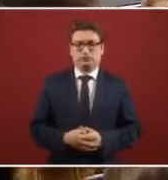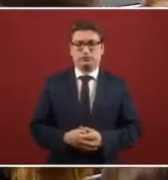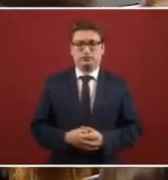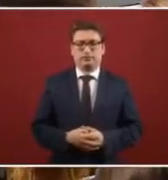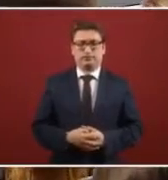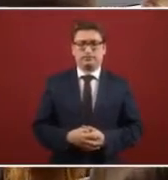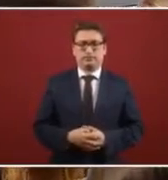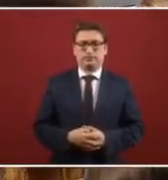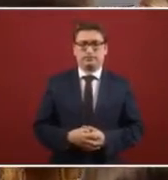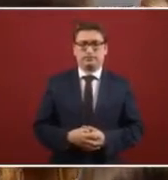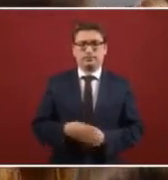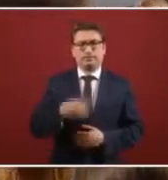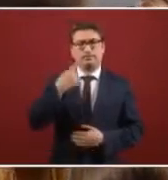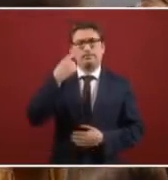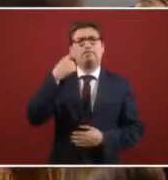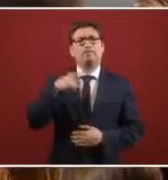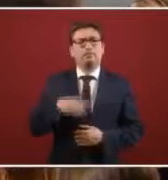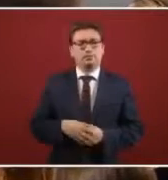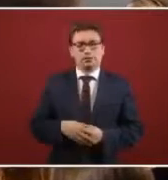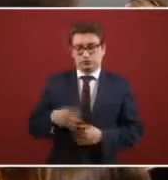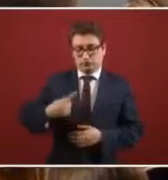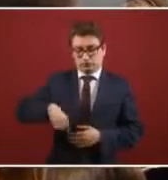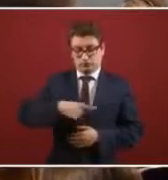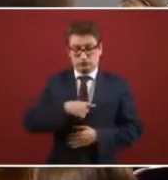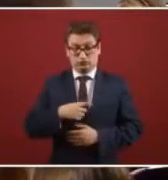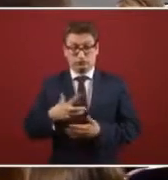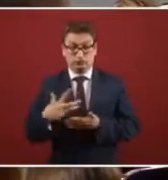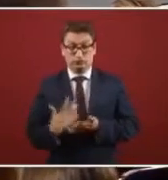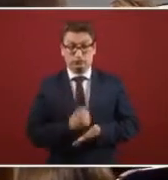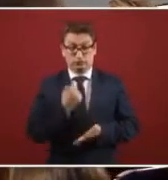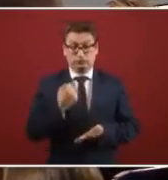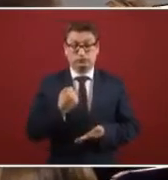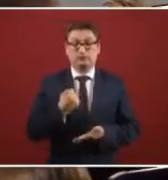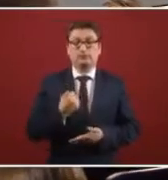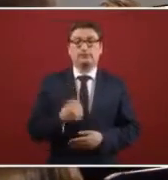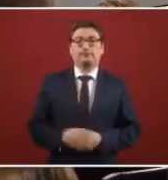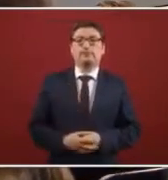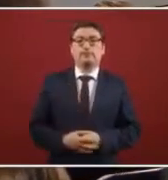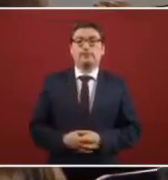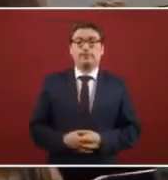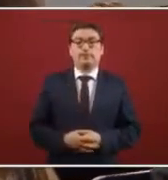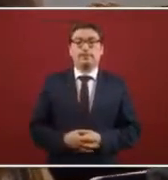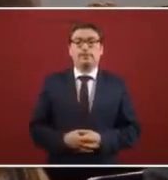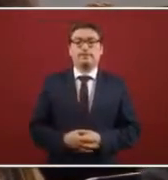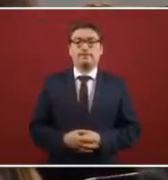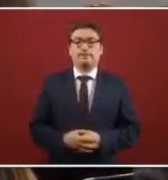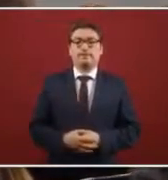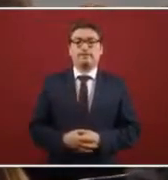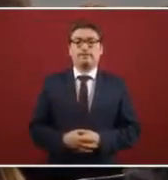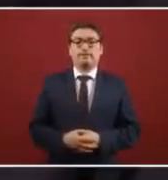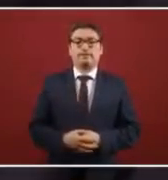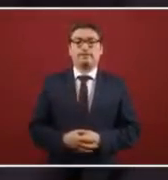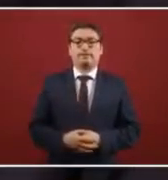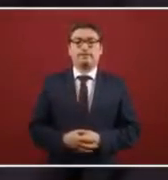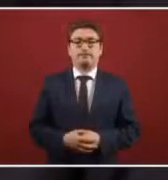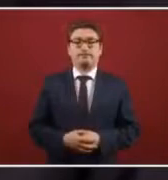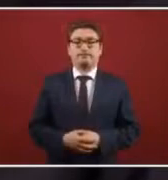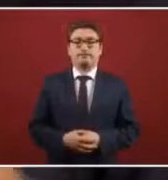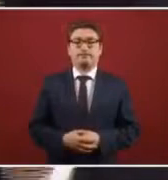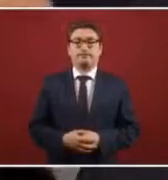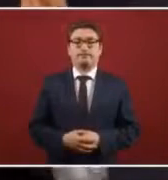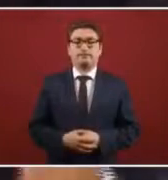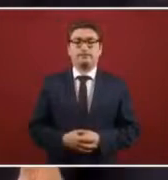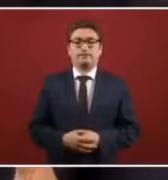para que in order al that ganar they can, no pudiéramos so that we could not